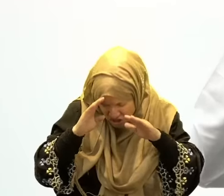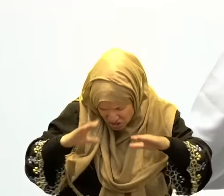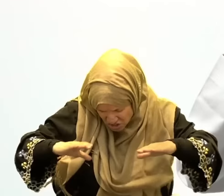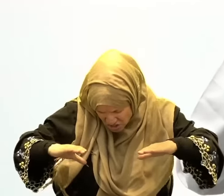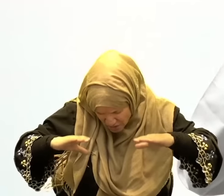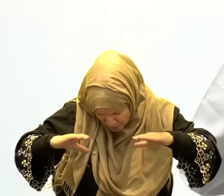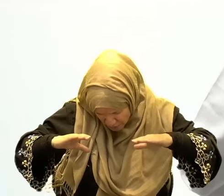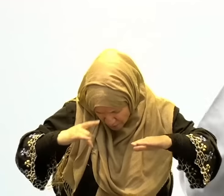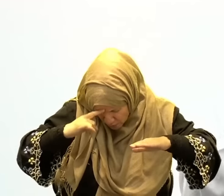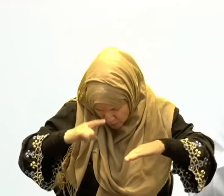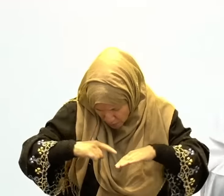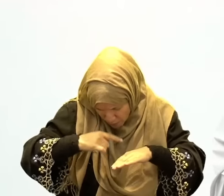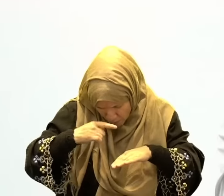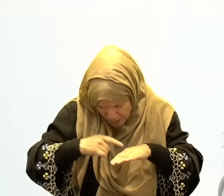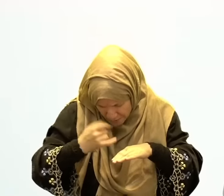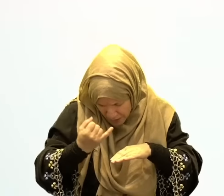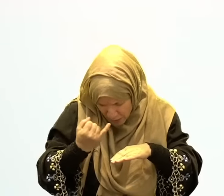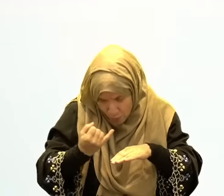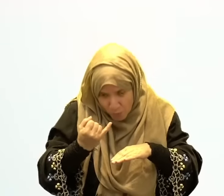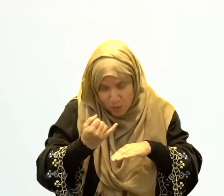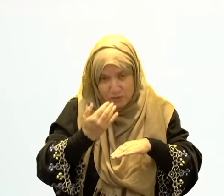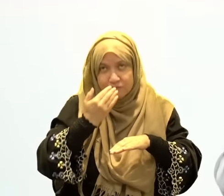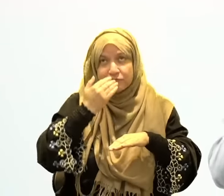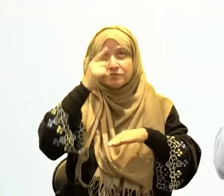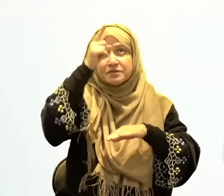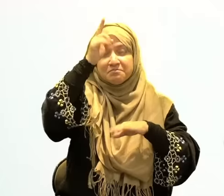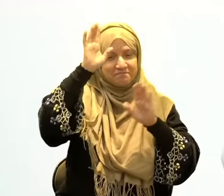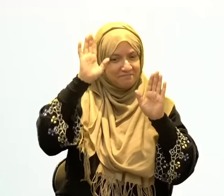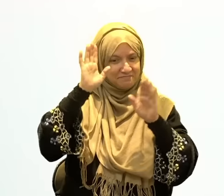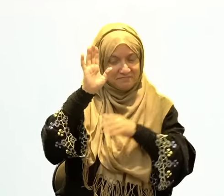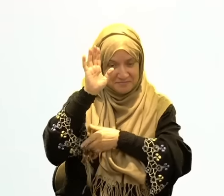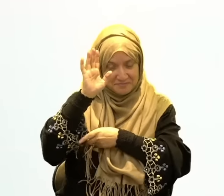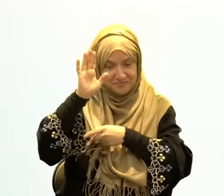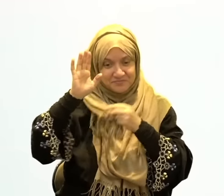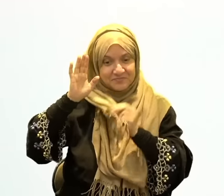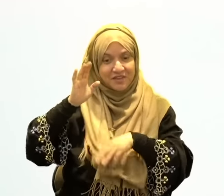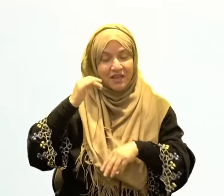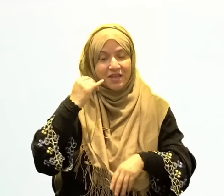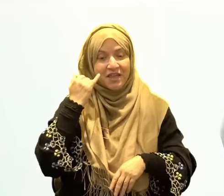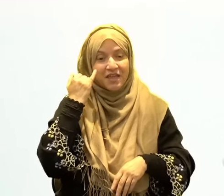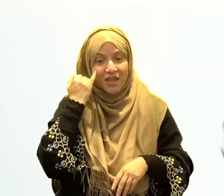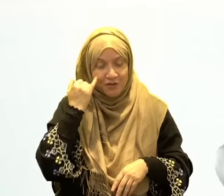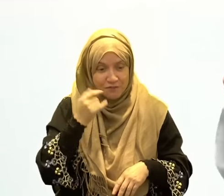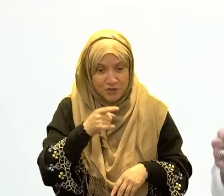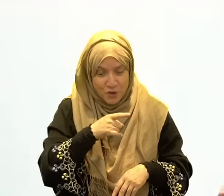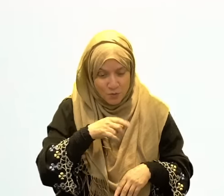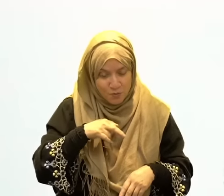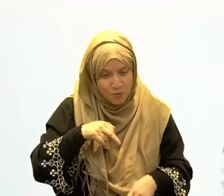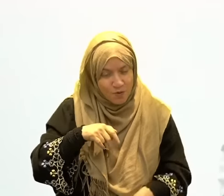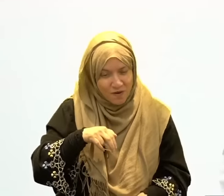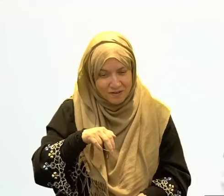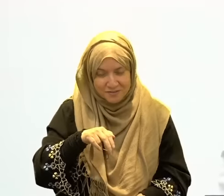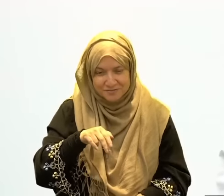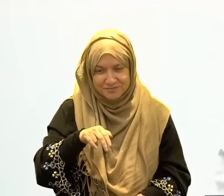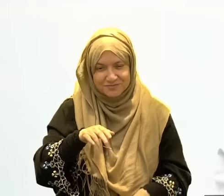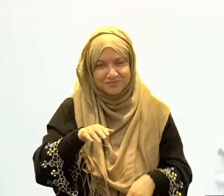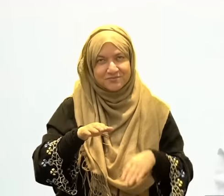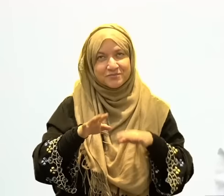to what is in my head right now. Allah knows what is in my heart right now. And you start to actually engage that on the